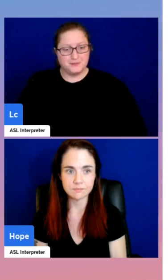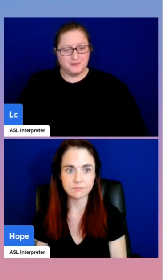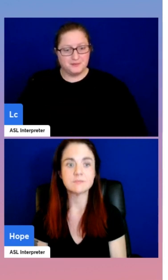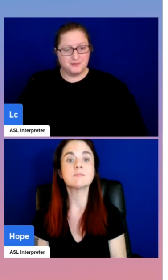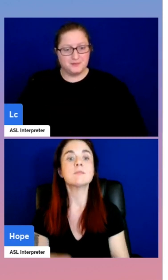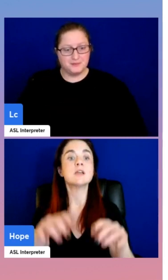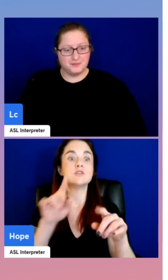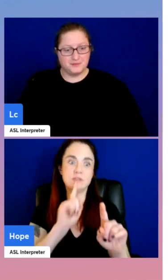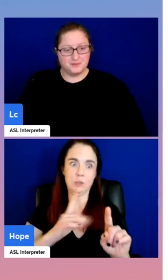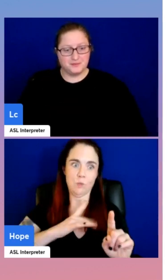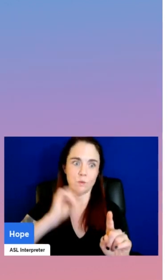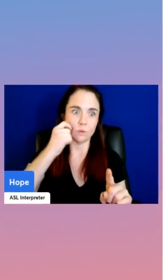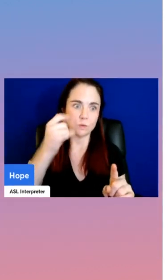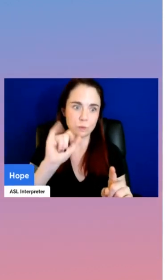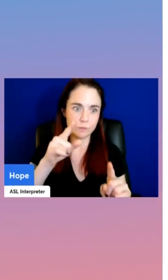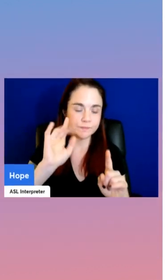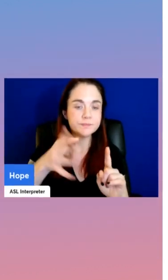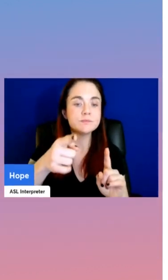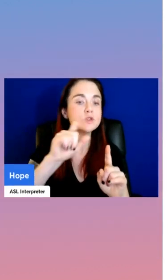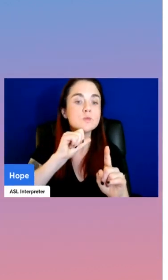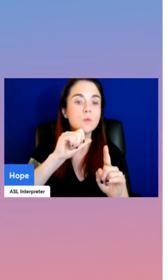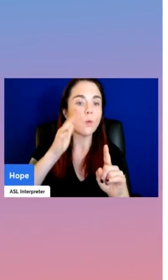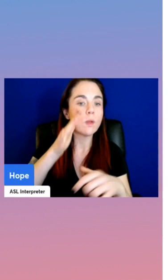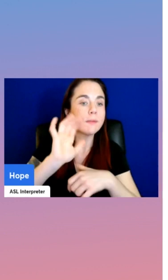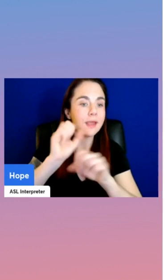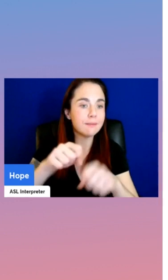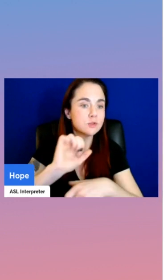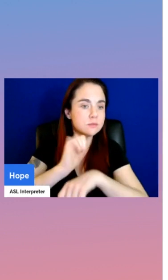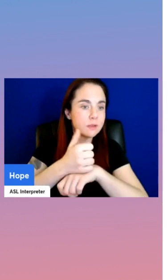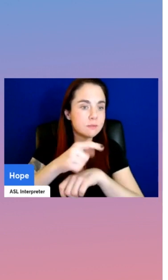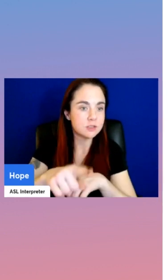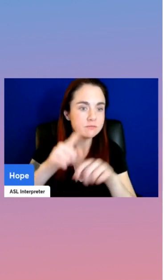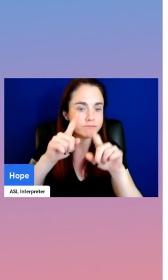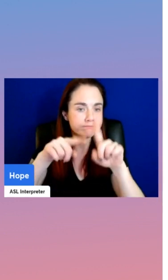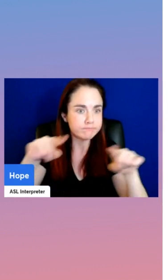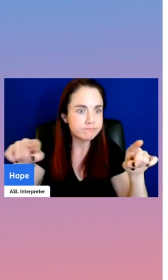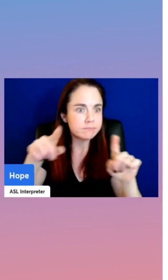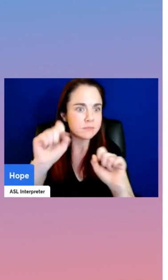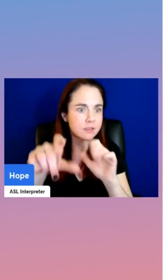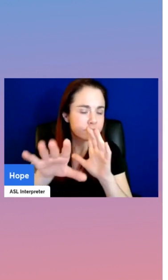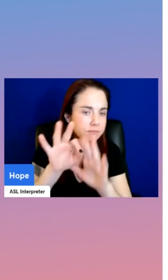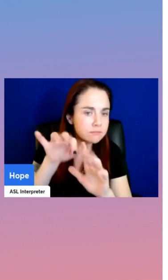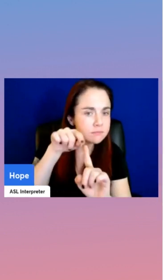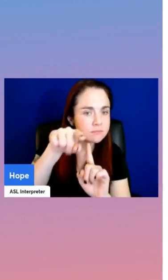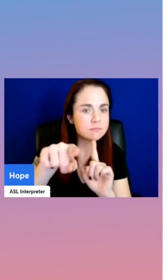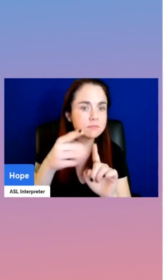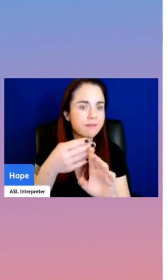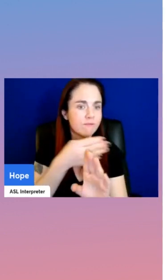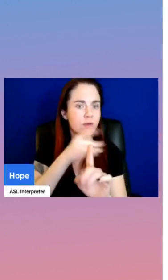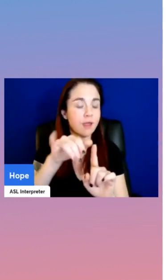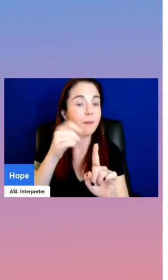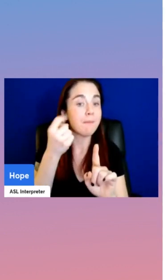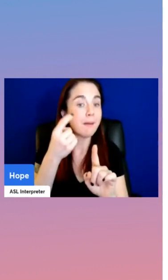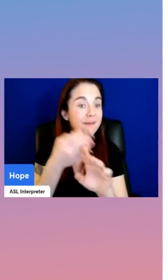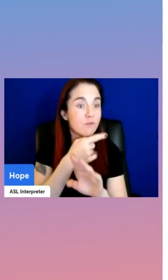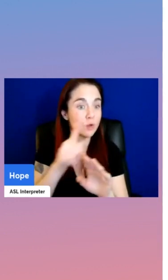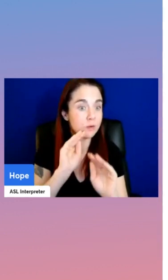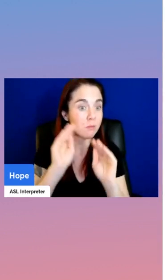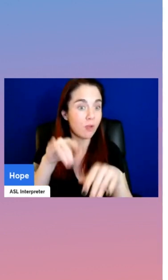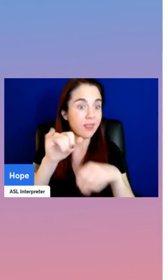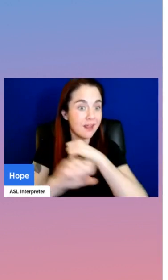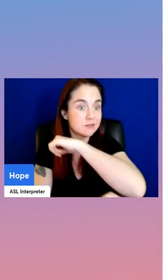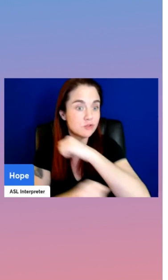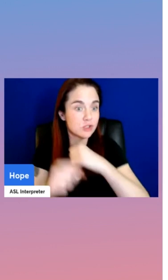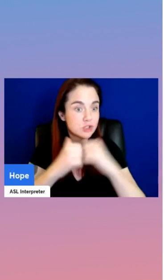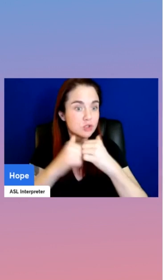that not only you will be able to discover vulnerabilities beforehand, but before you deploy your infrastructure. So as you can see, my configuration